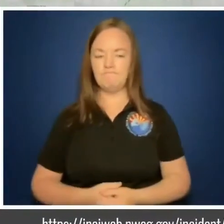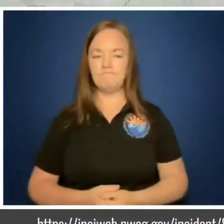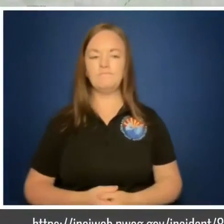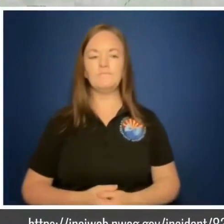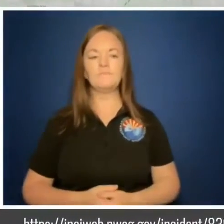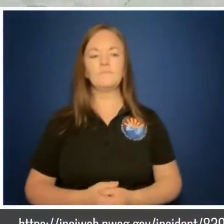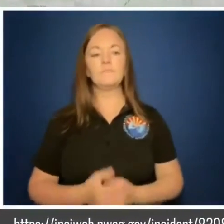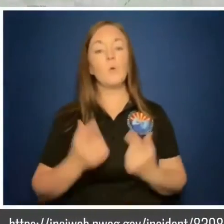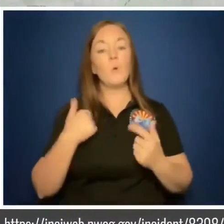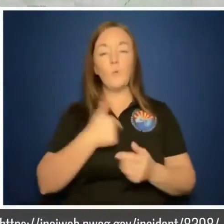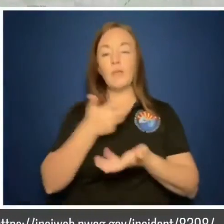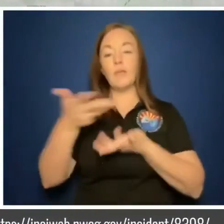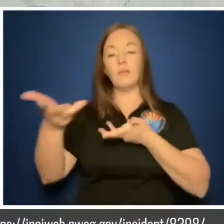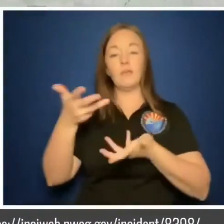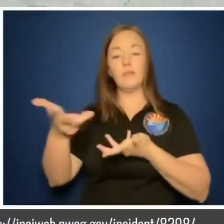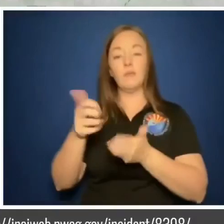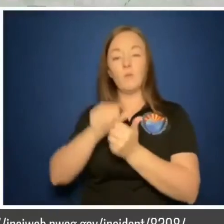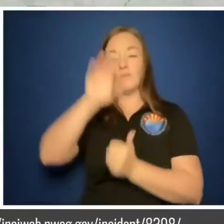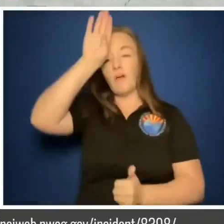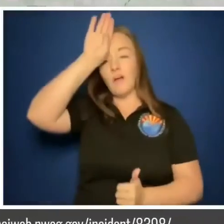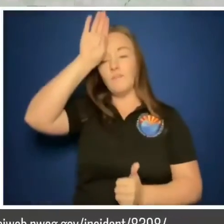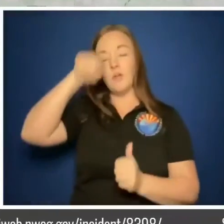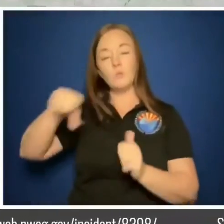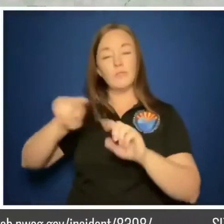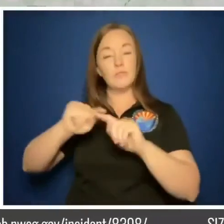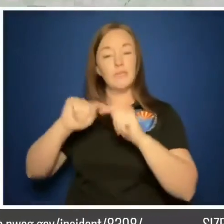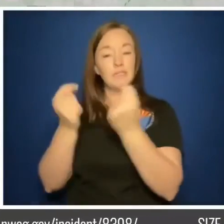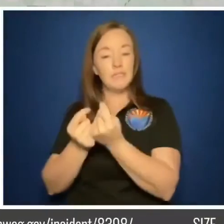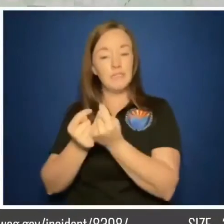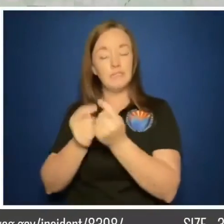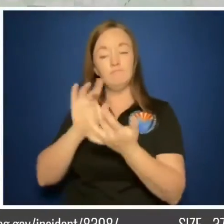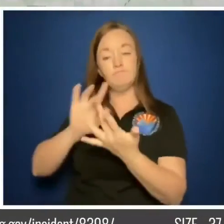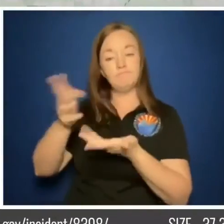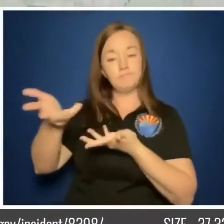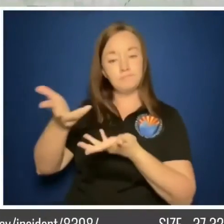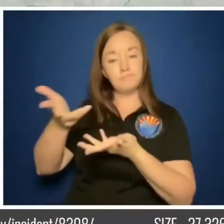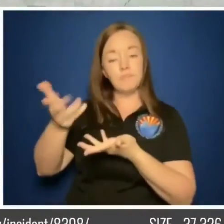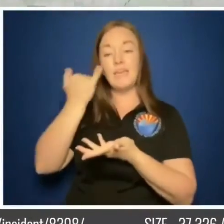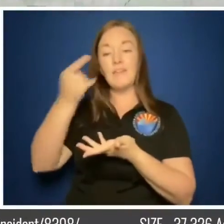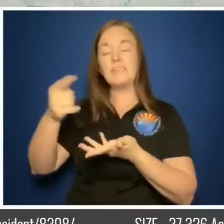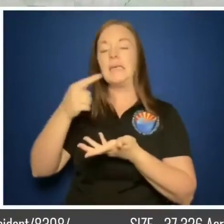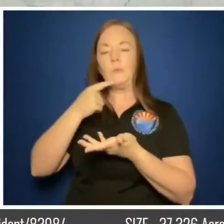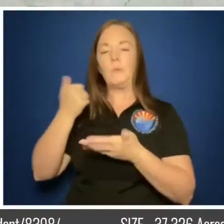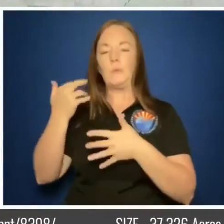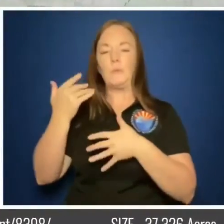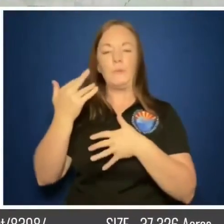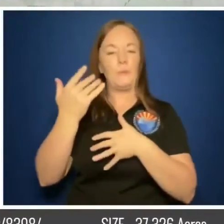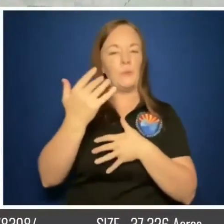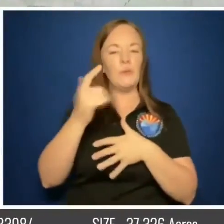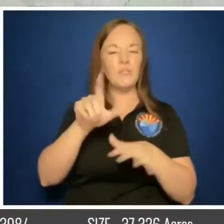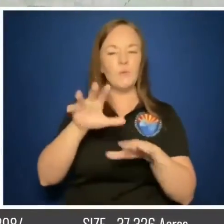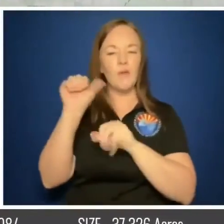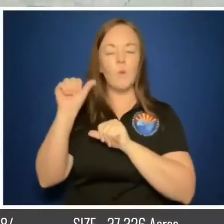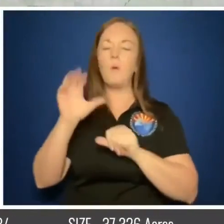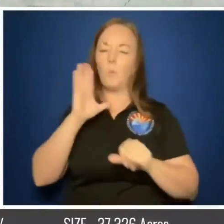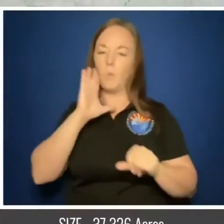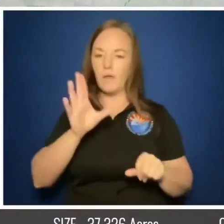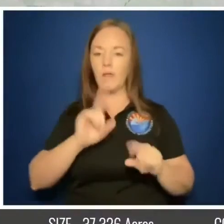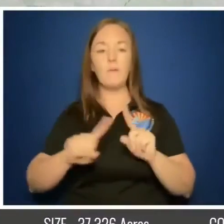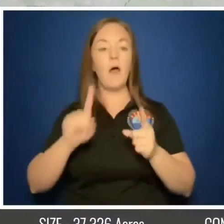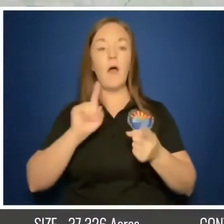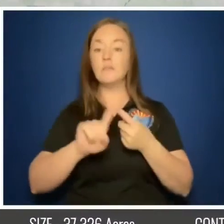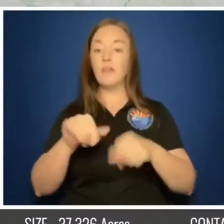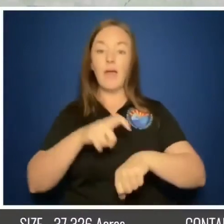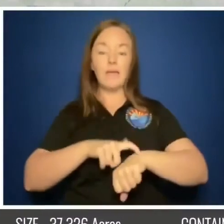with fire, and we remain in contact with them, and if they notify us that we need to evacuate, then that's what we'll do. But until then, I don't have an answer for